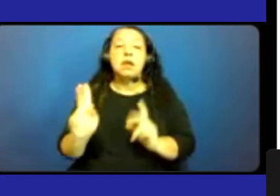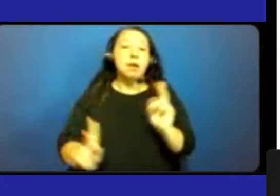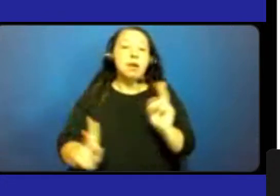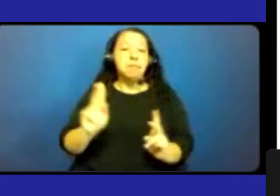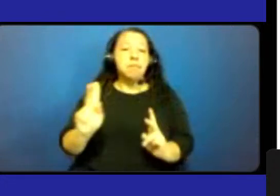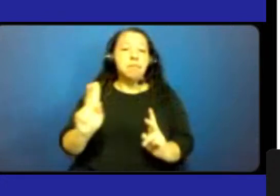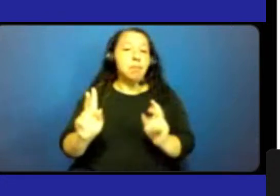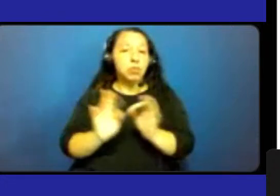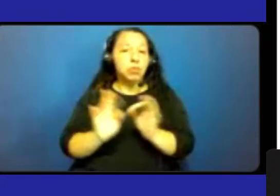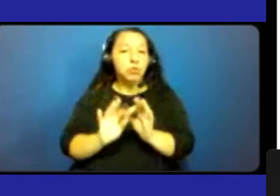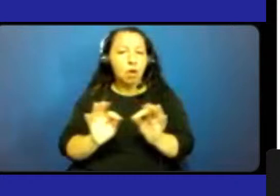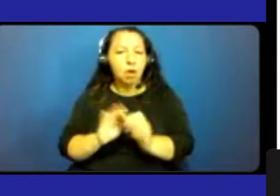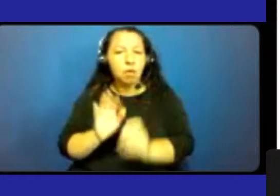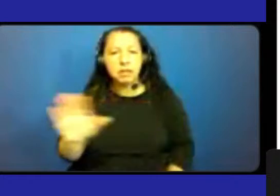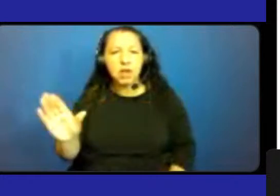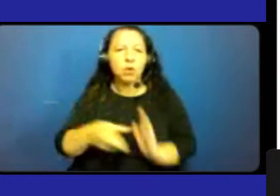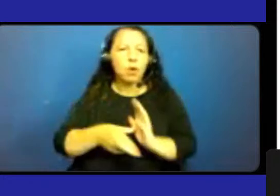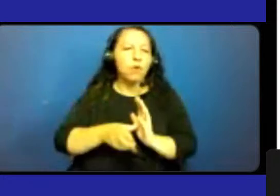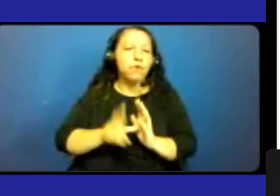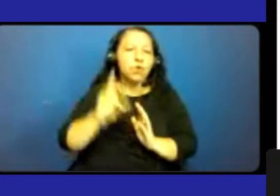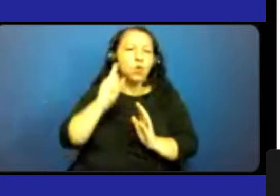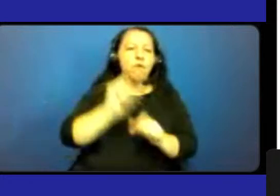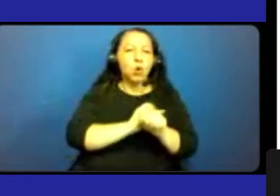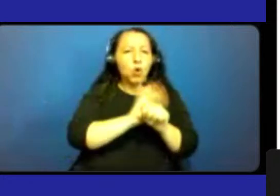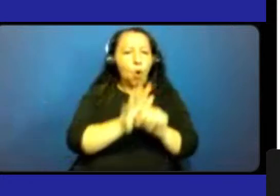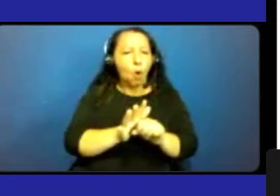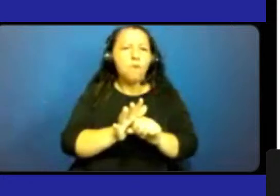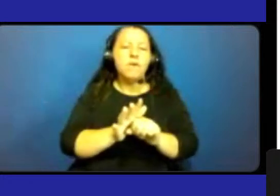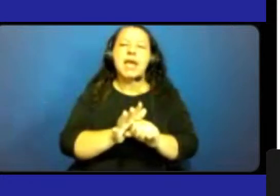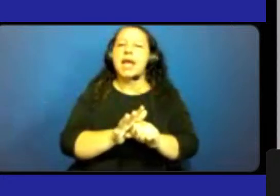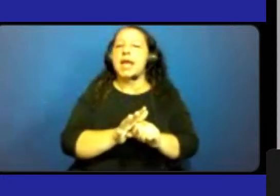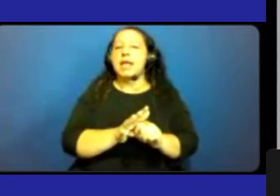of COVID. And then next,